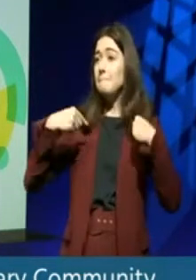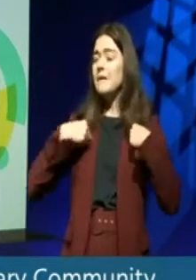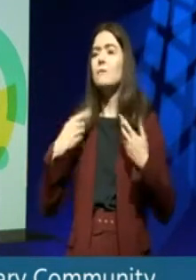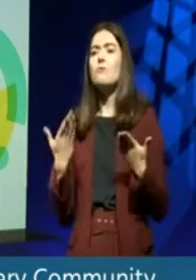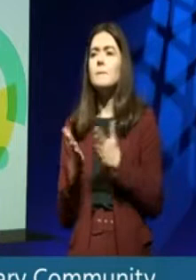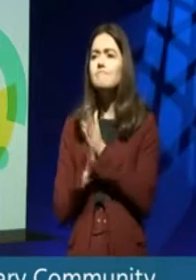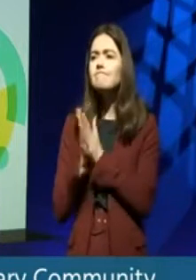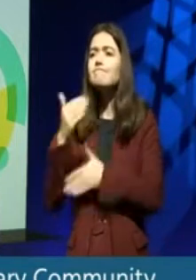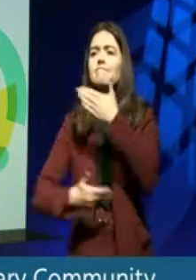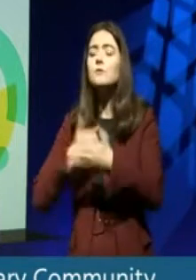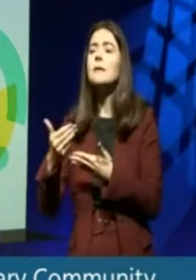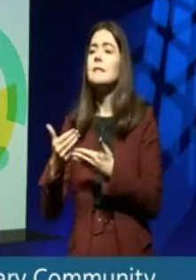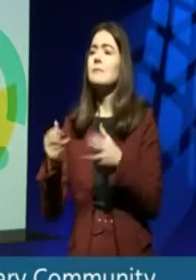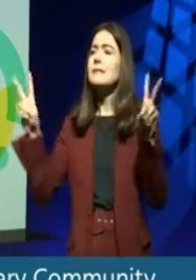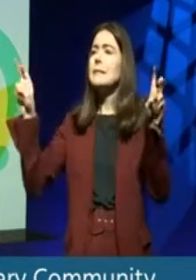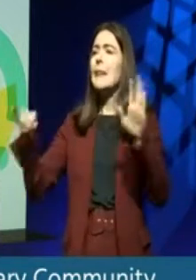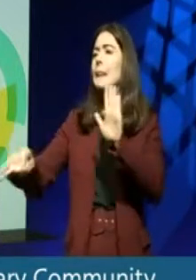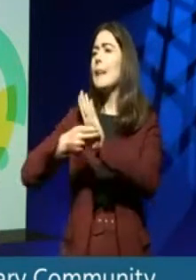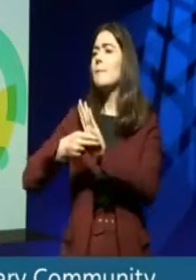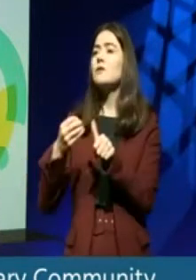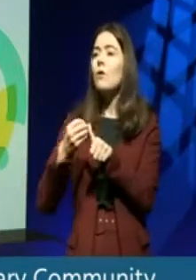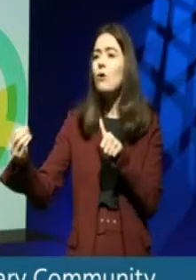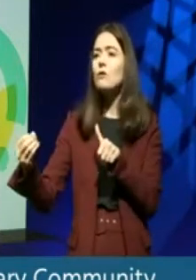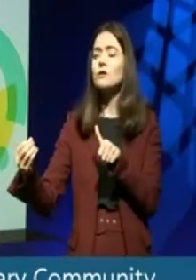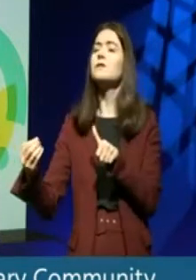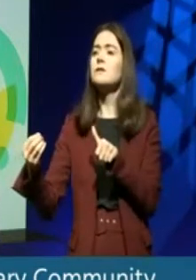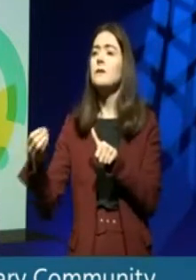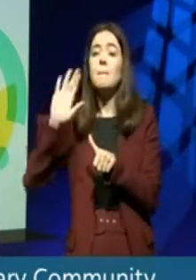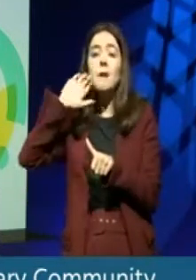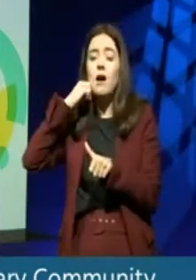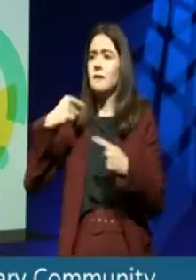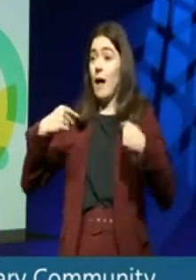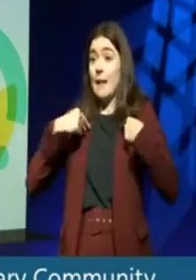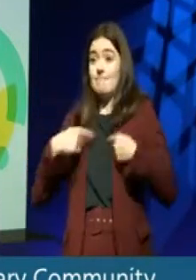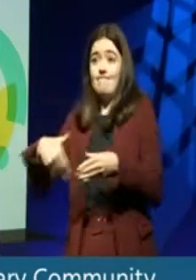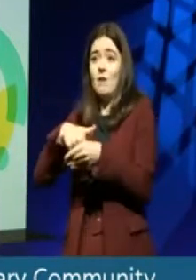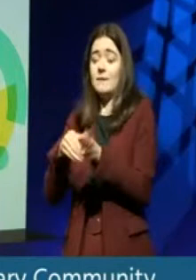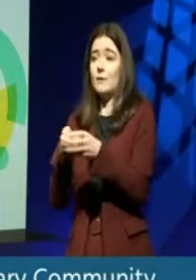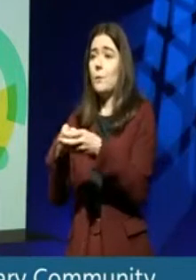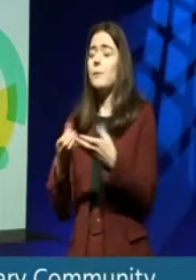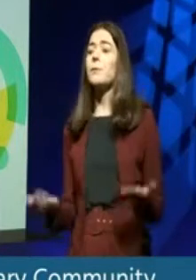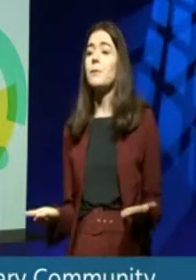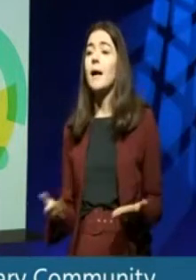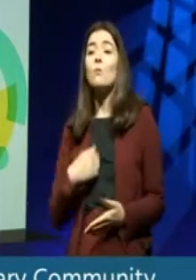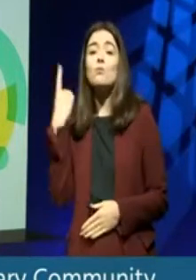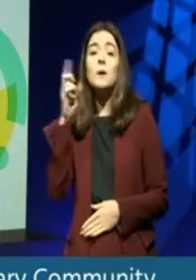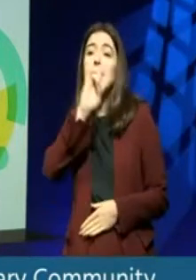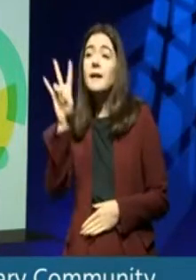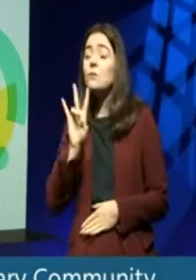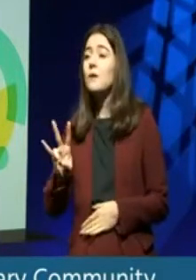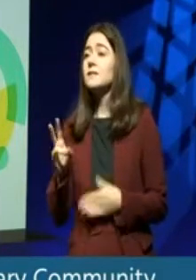me is the others, is the days and the dems, because I'm one of them. And one of my questions when I was finishing up